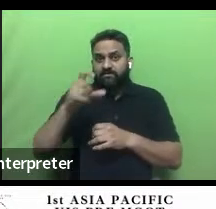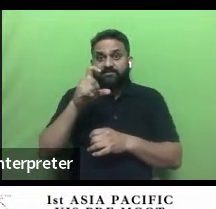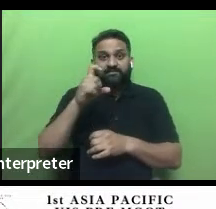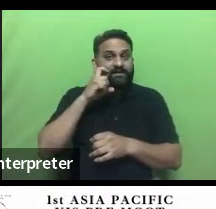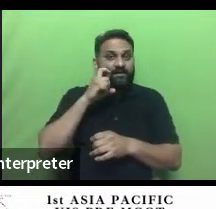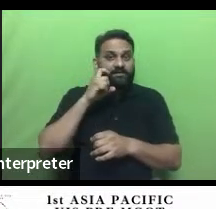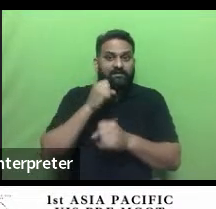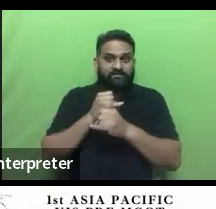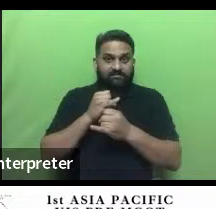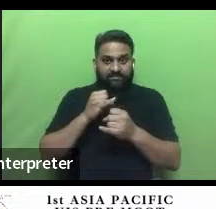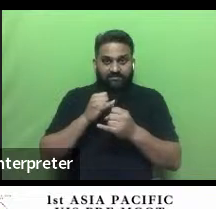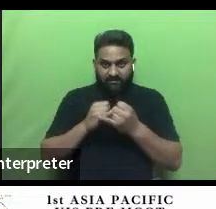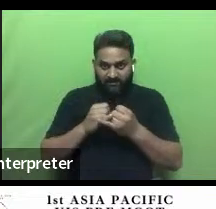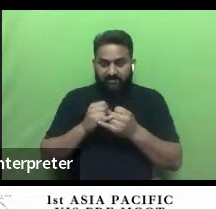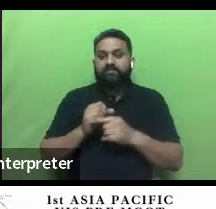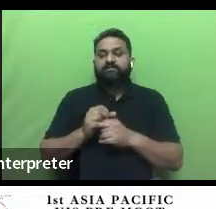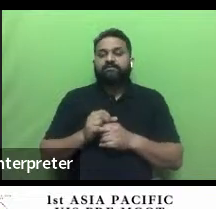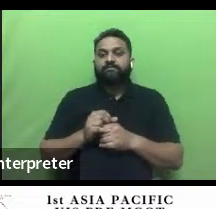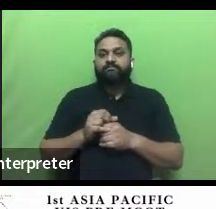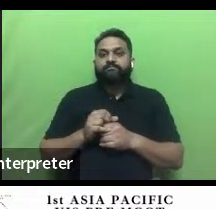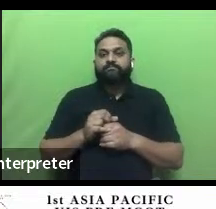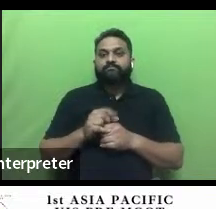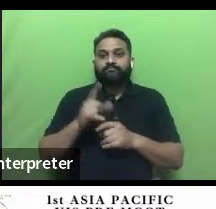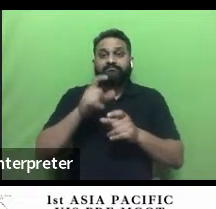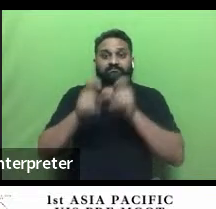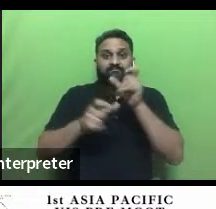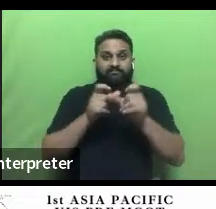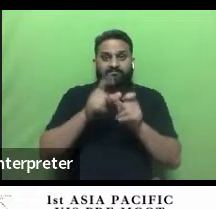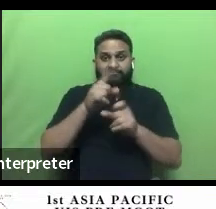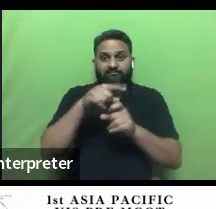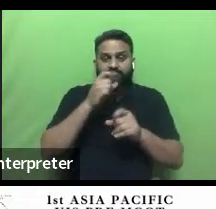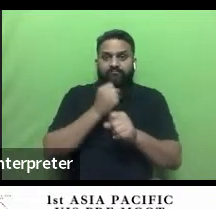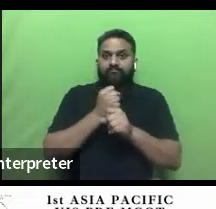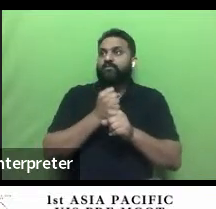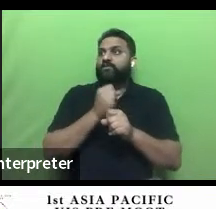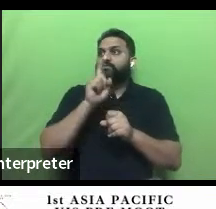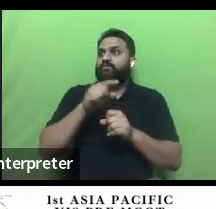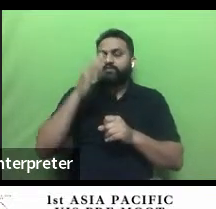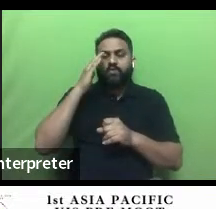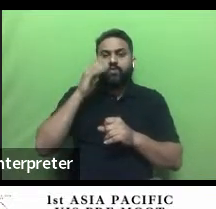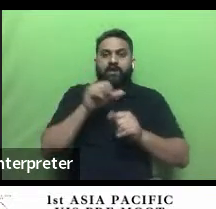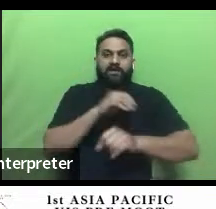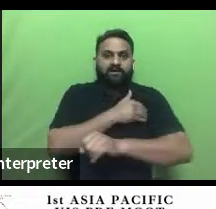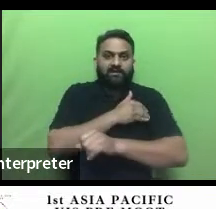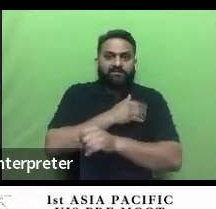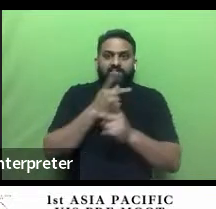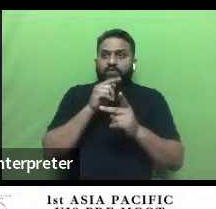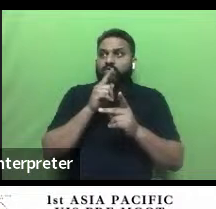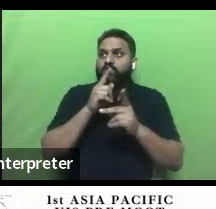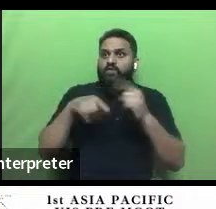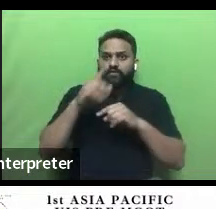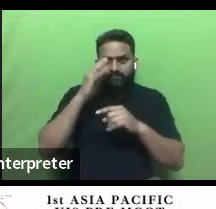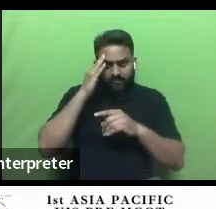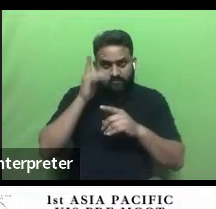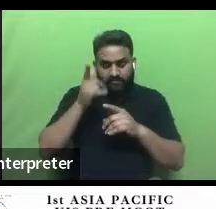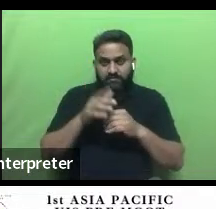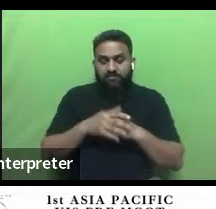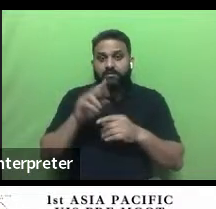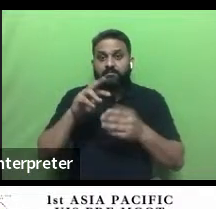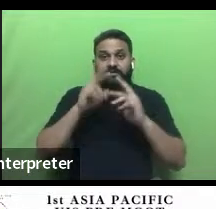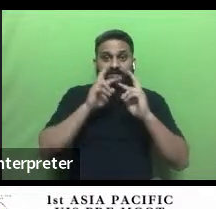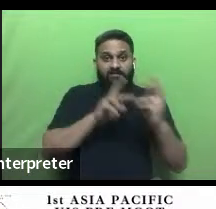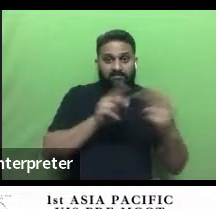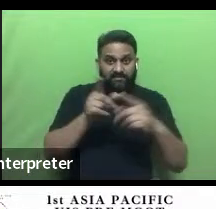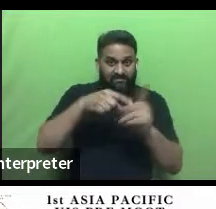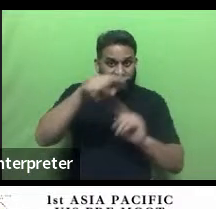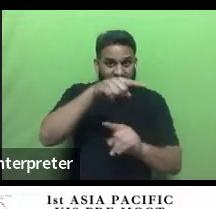stating that companies are held to be bound by the knowledge of their agents in performing contracts. And so the respondent would be held to